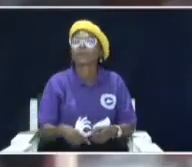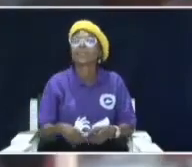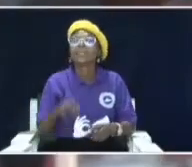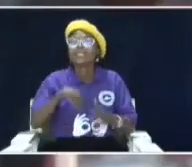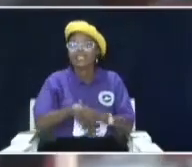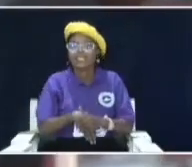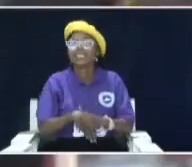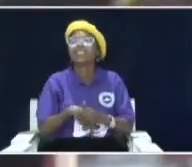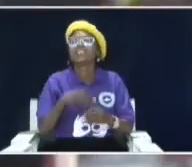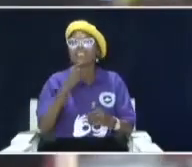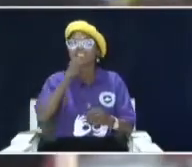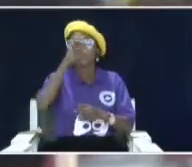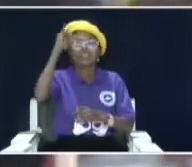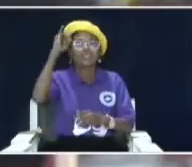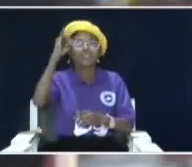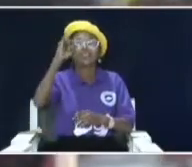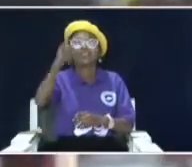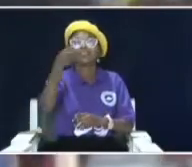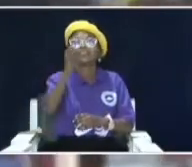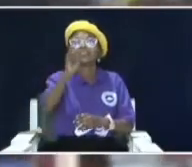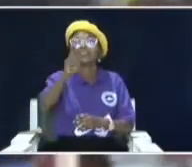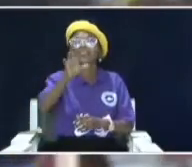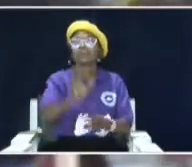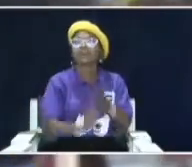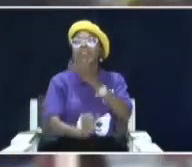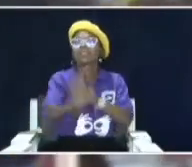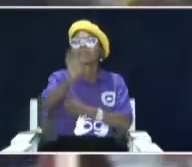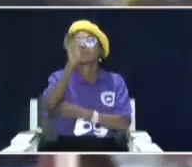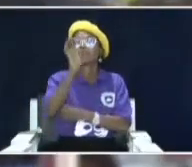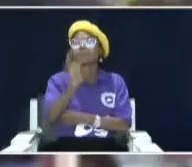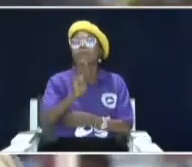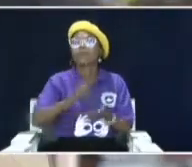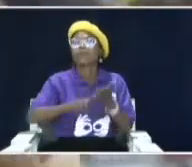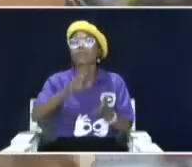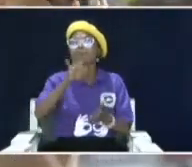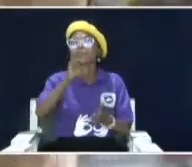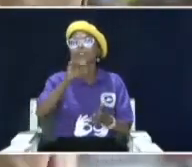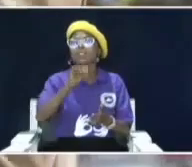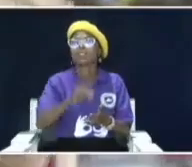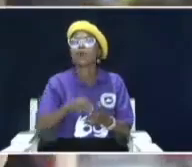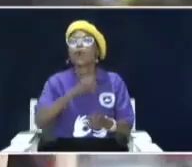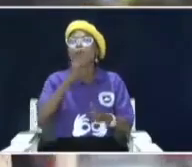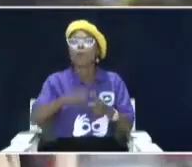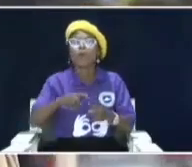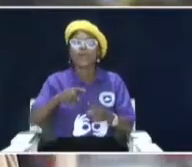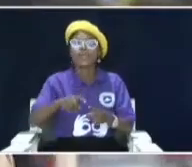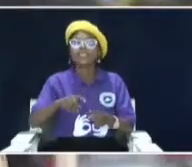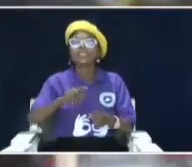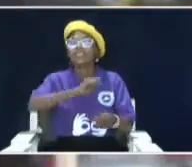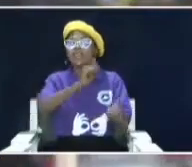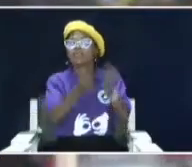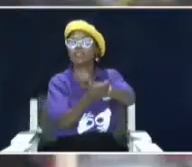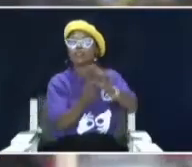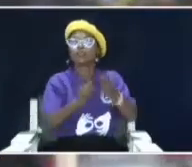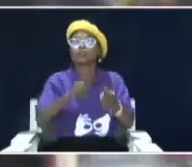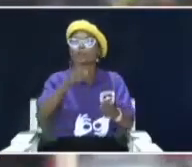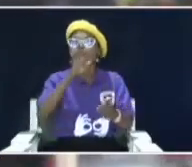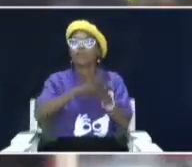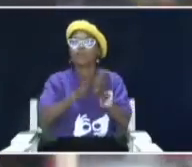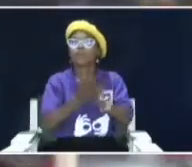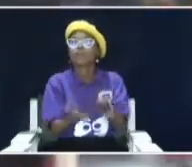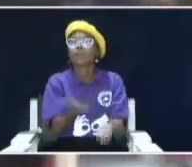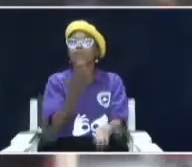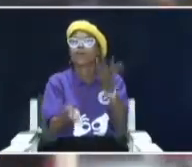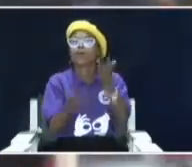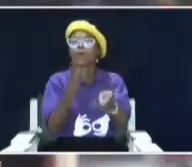14, Jeremiah 5 verse 14, when you are in partnership and he has turned you to fire, what will happen?